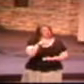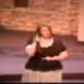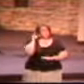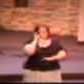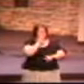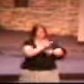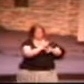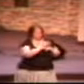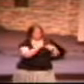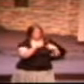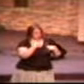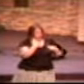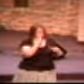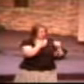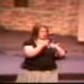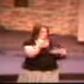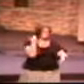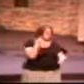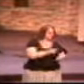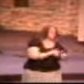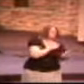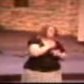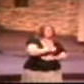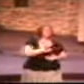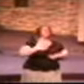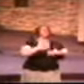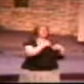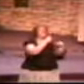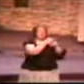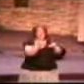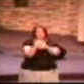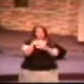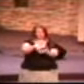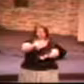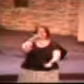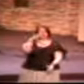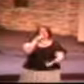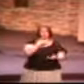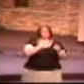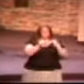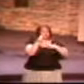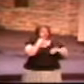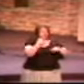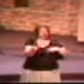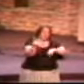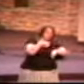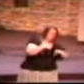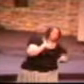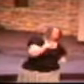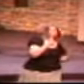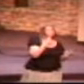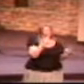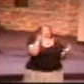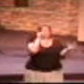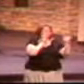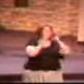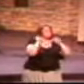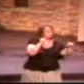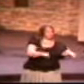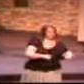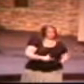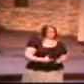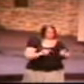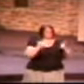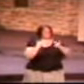carefully to me and eat what is good and delight yourselves in rich food incline your ear come to me listen so that you may live